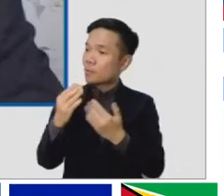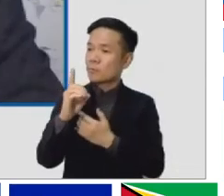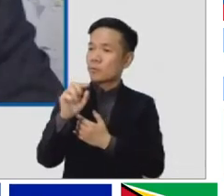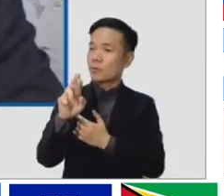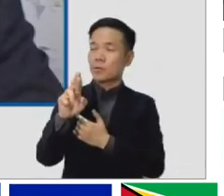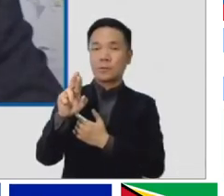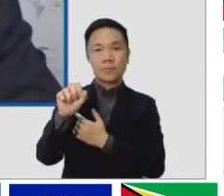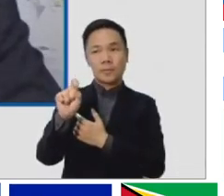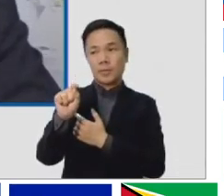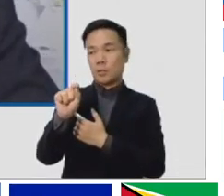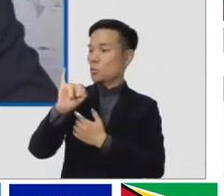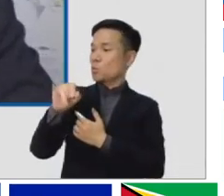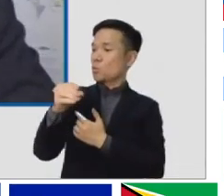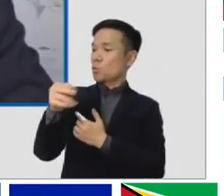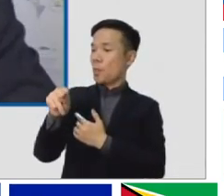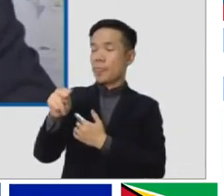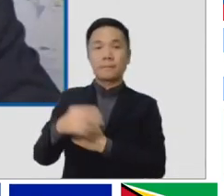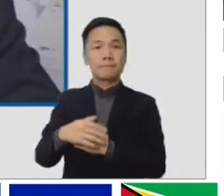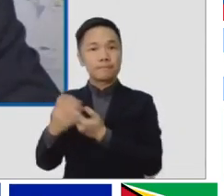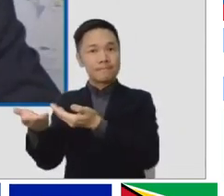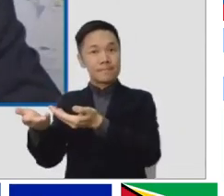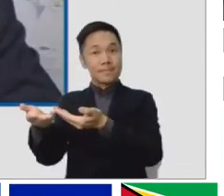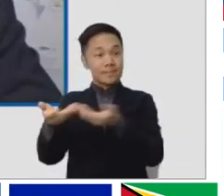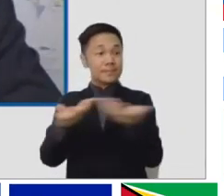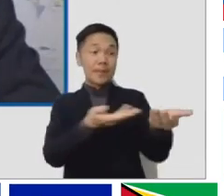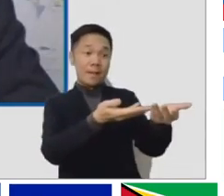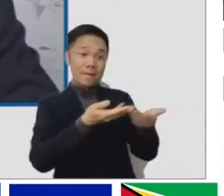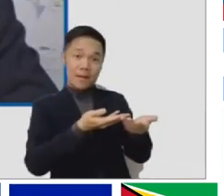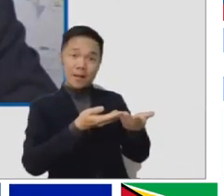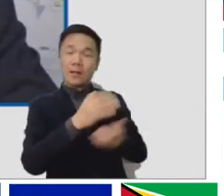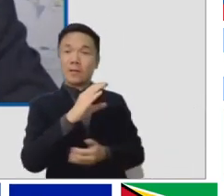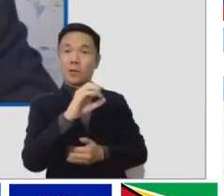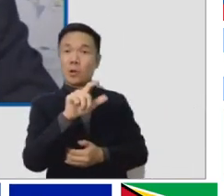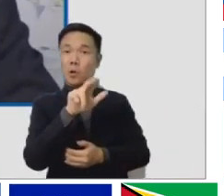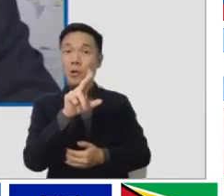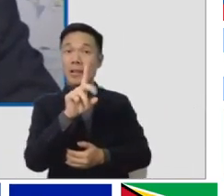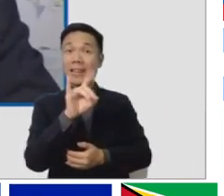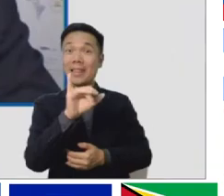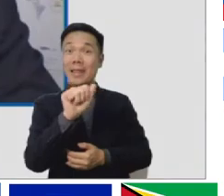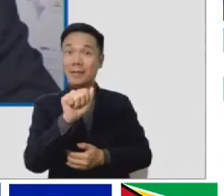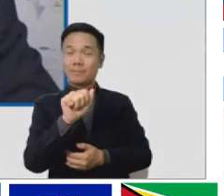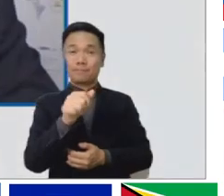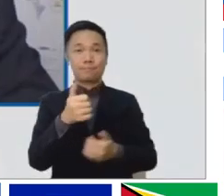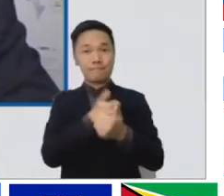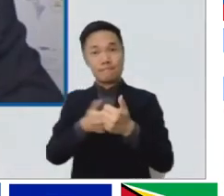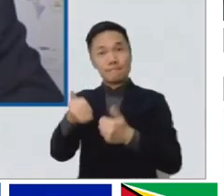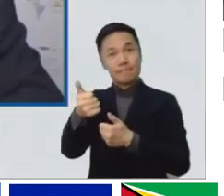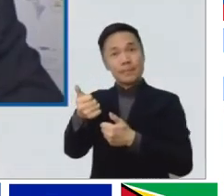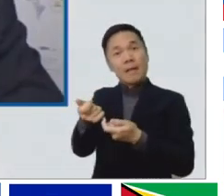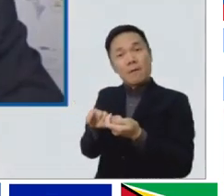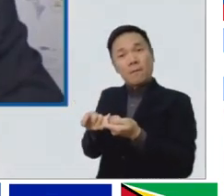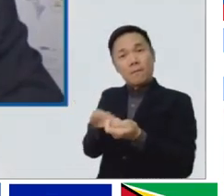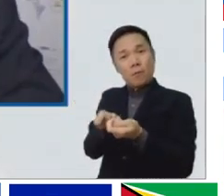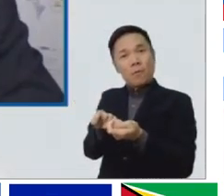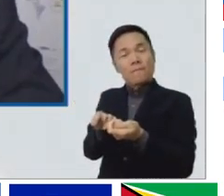Ms. Claudia Herrera, Director, the Coordination Center for the Prevention